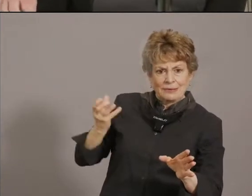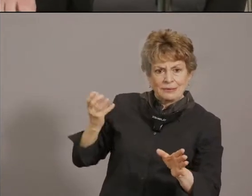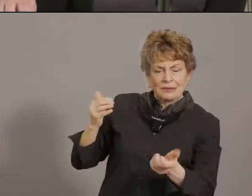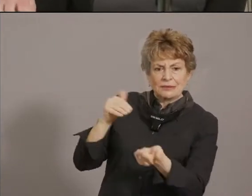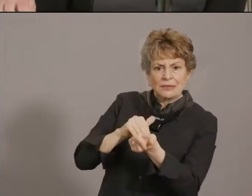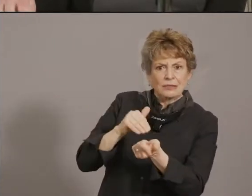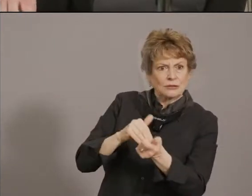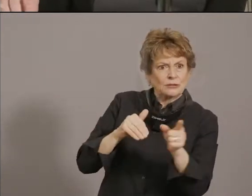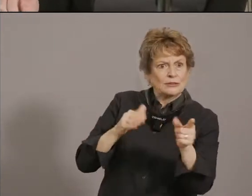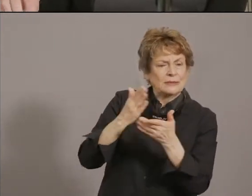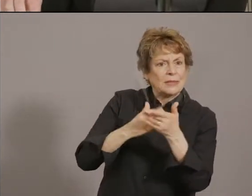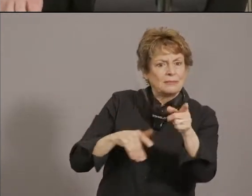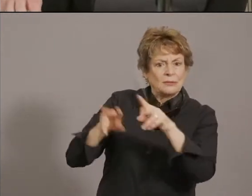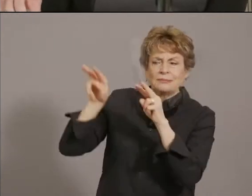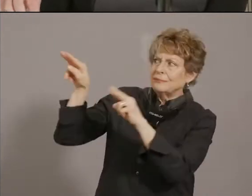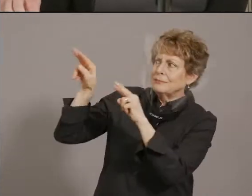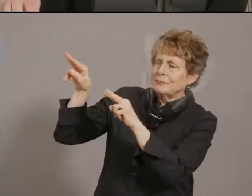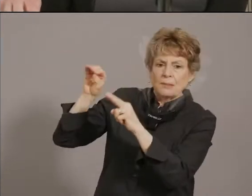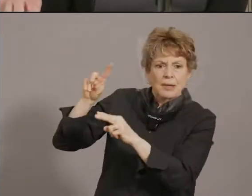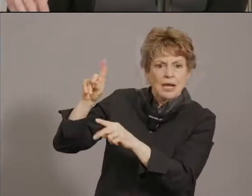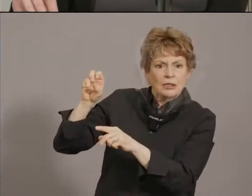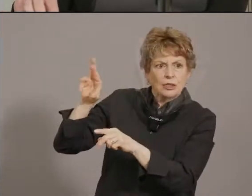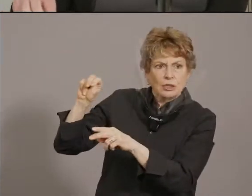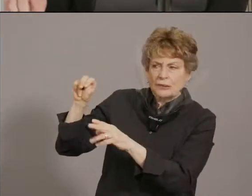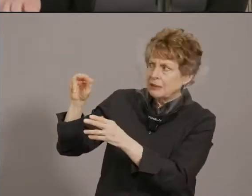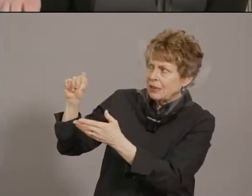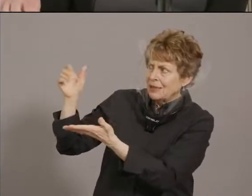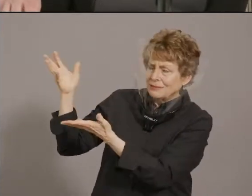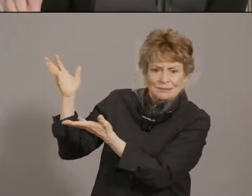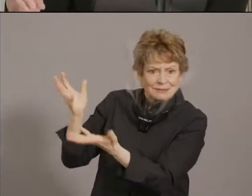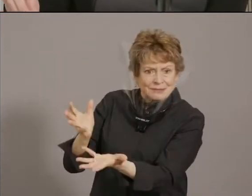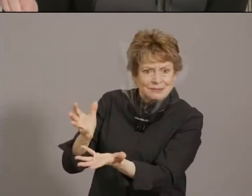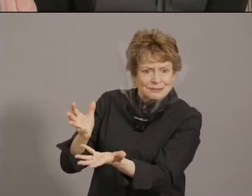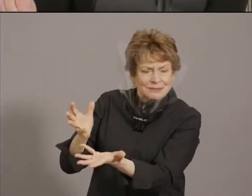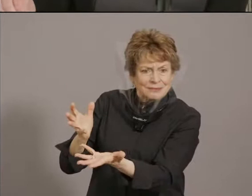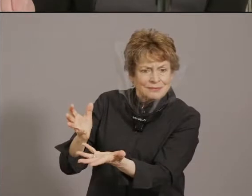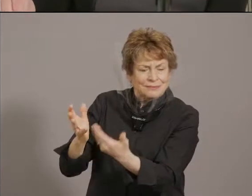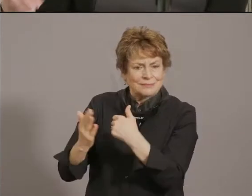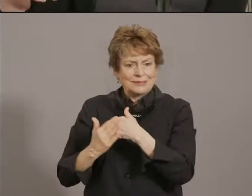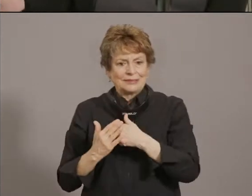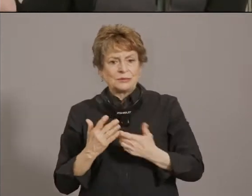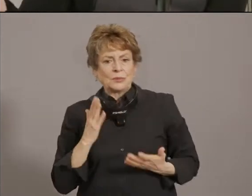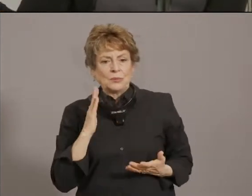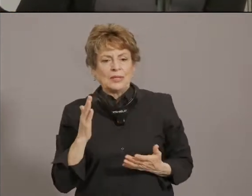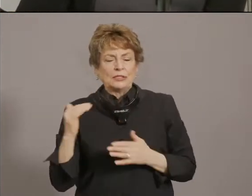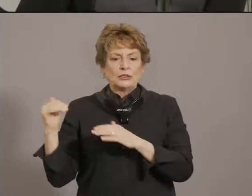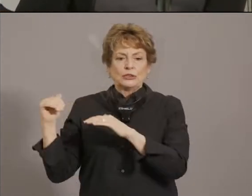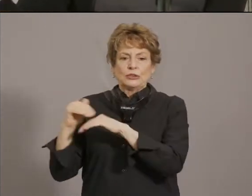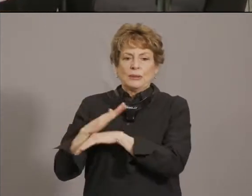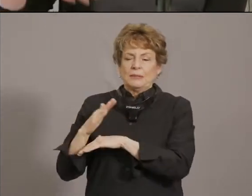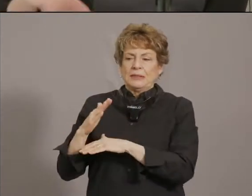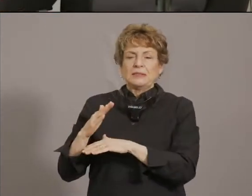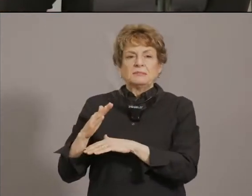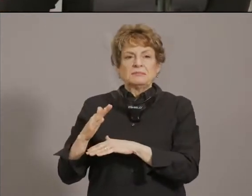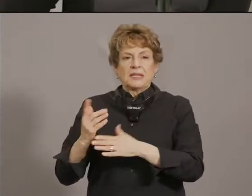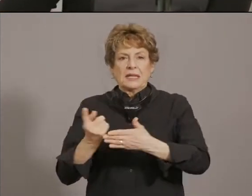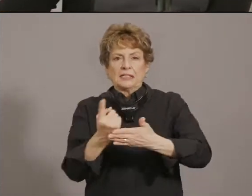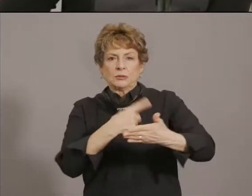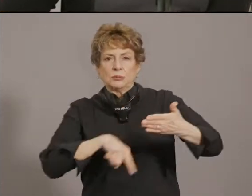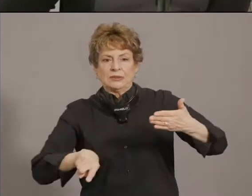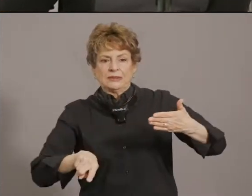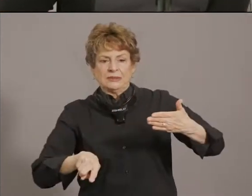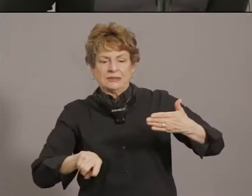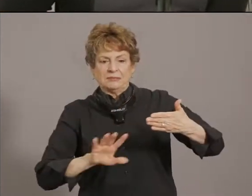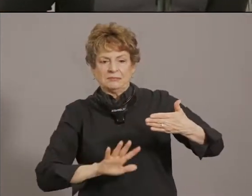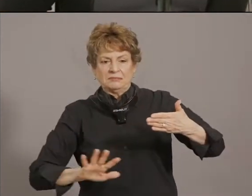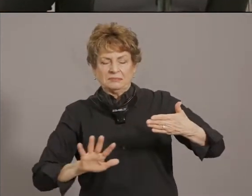received that notification that they will receive that on Saturday, it likely will ship out at the beginning of the week with next week's doses. So